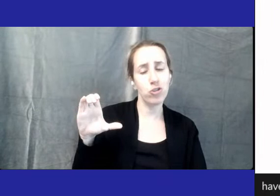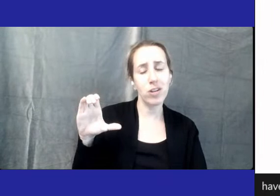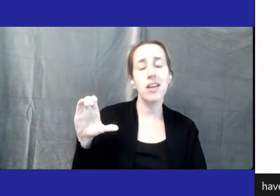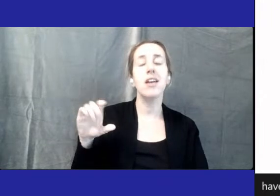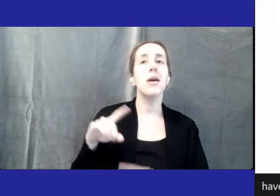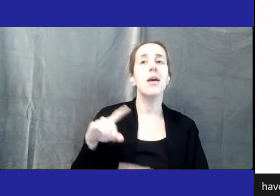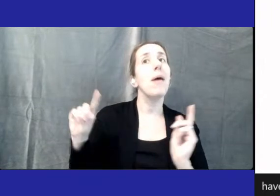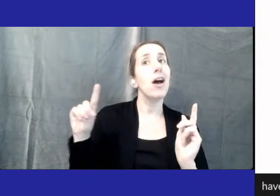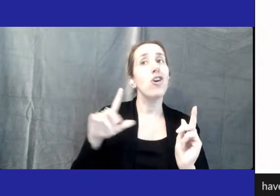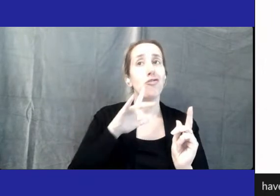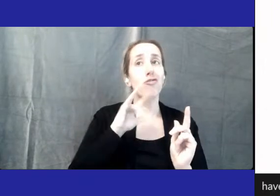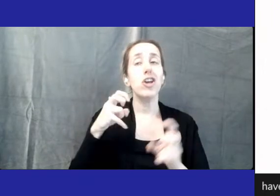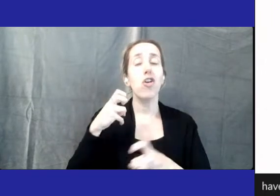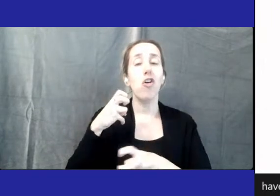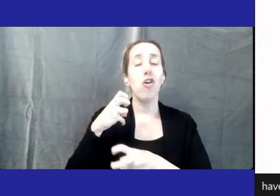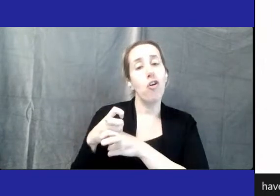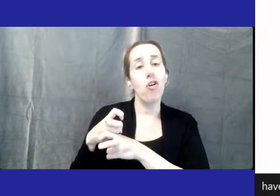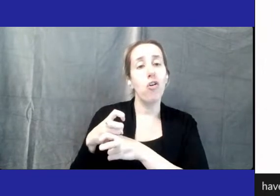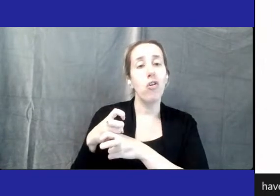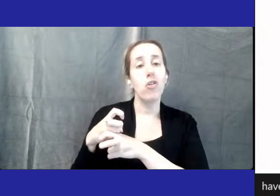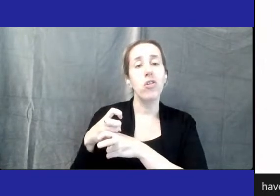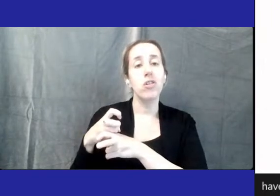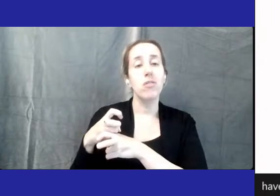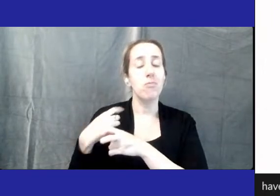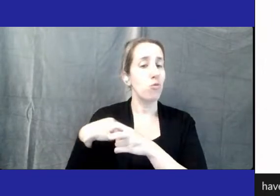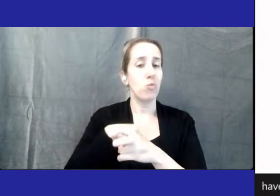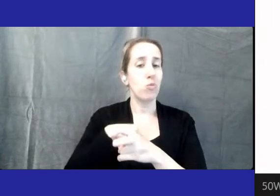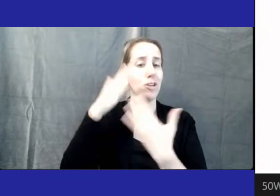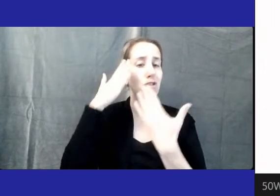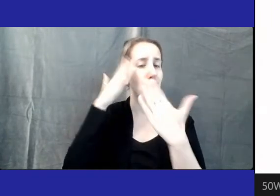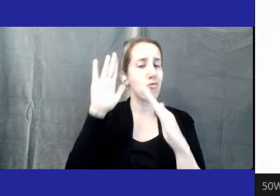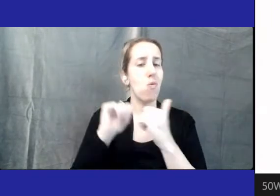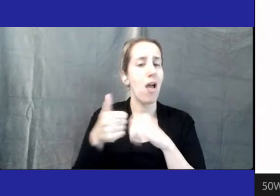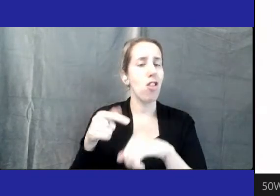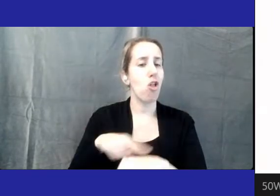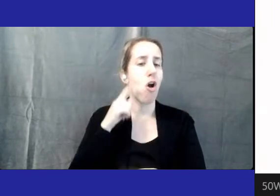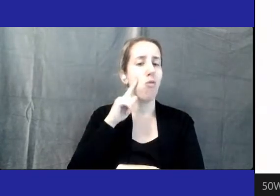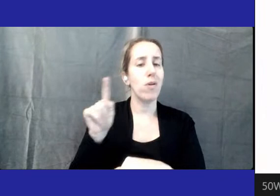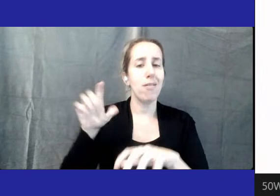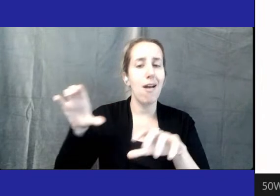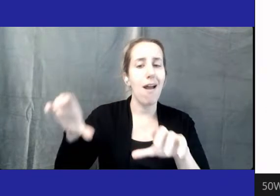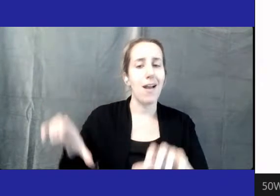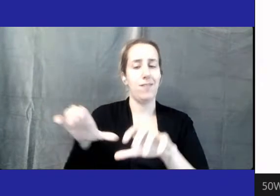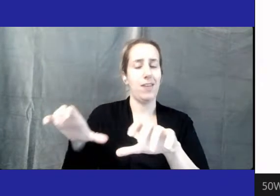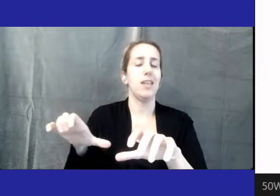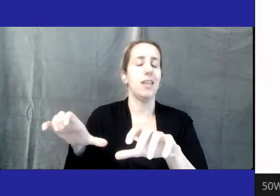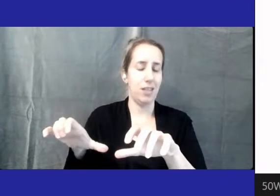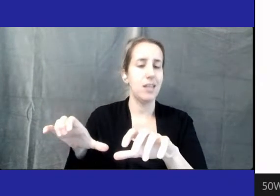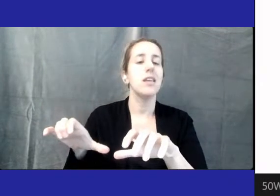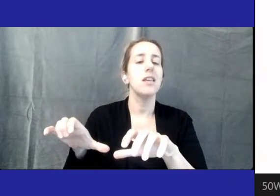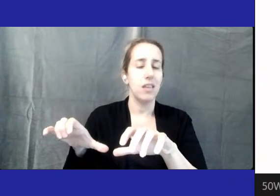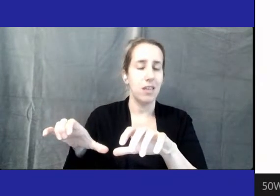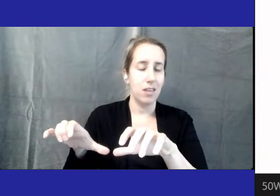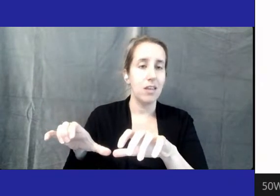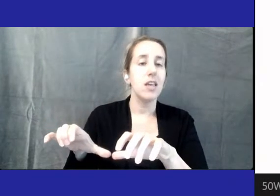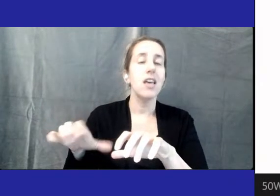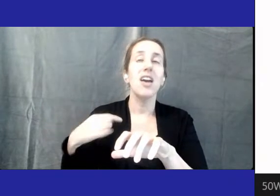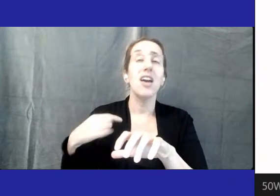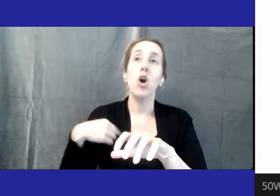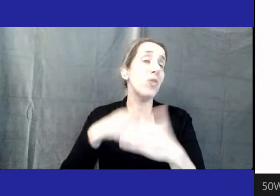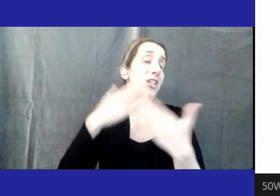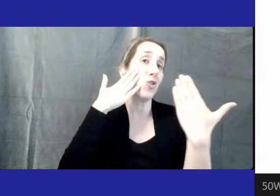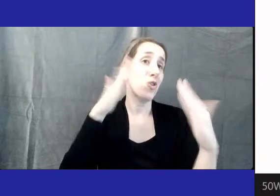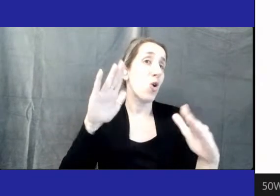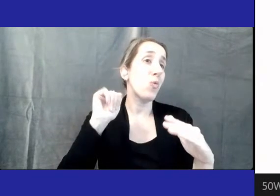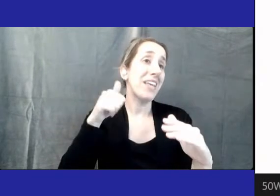difficult because we don't know how long they're going to be activated, and we also don't know, like, we can plan for the acuity